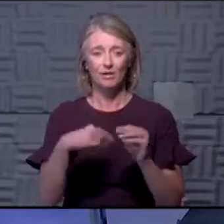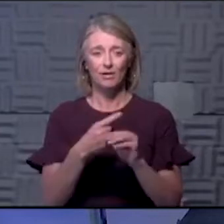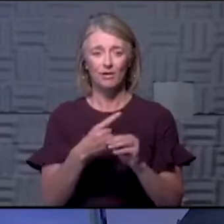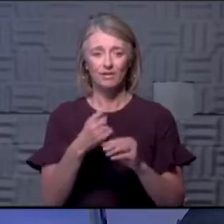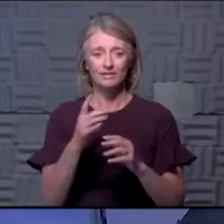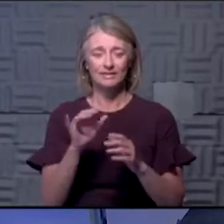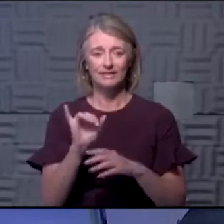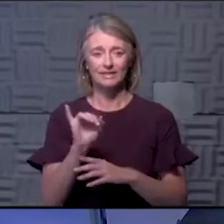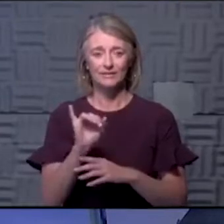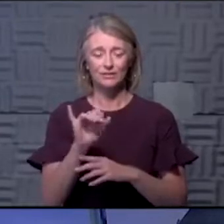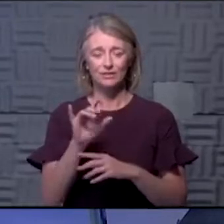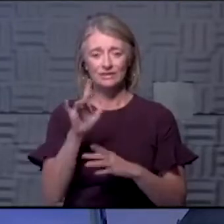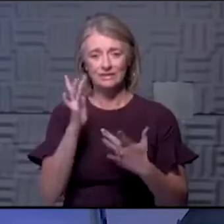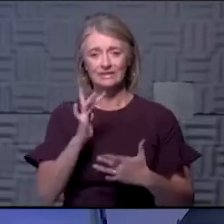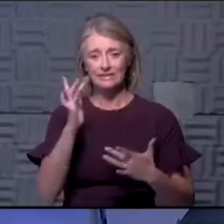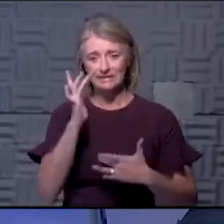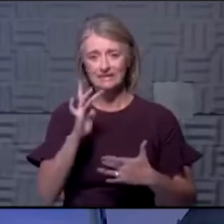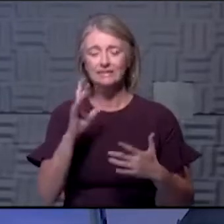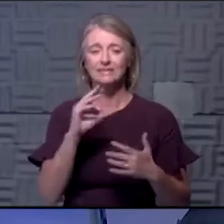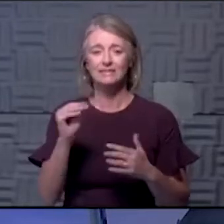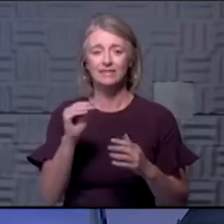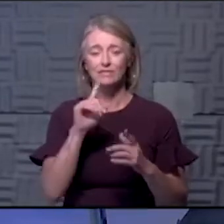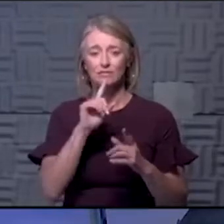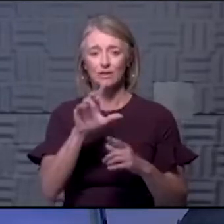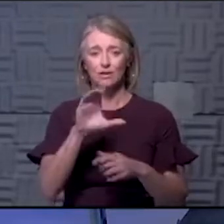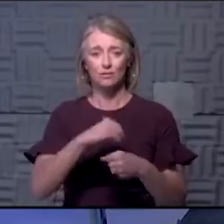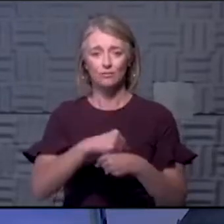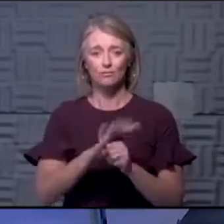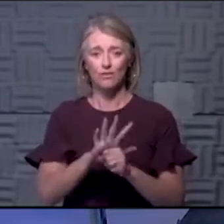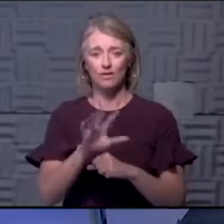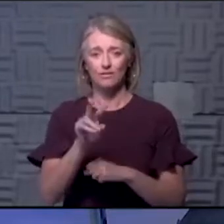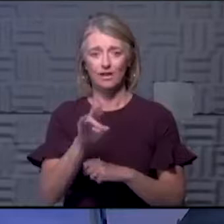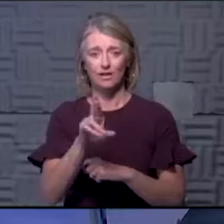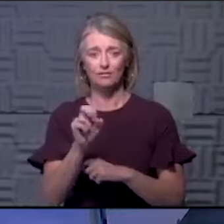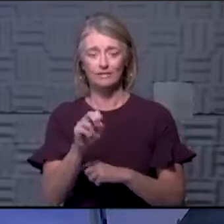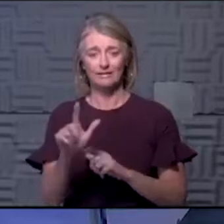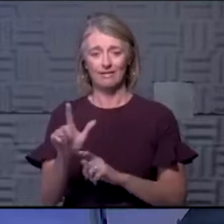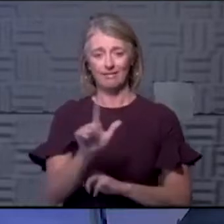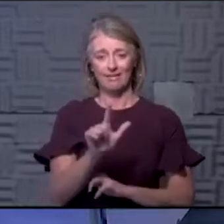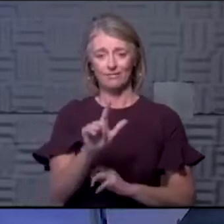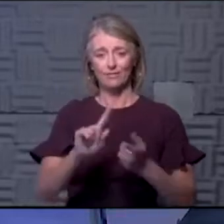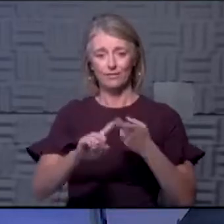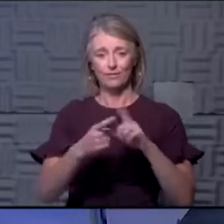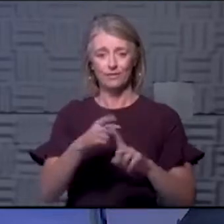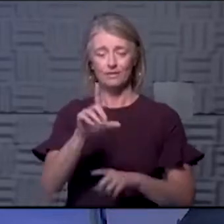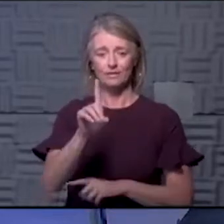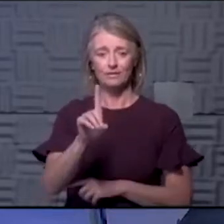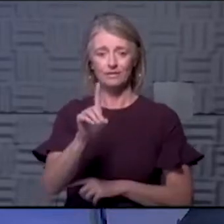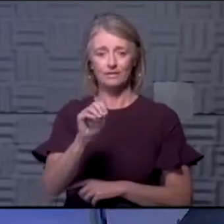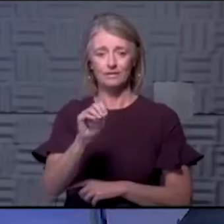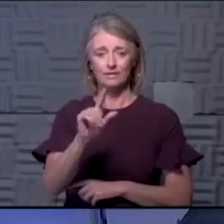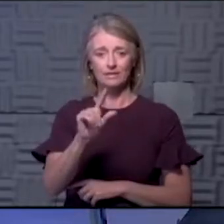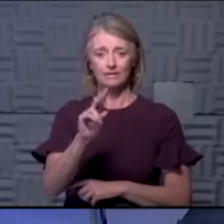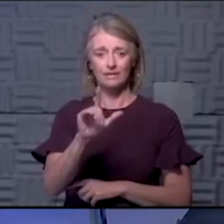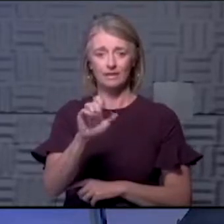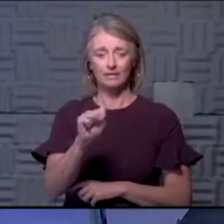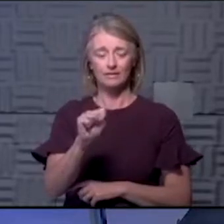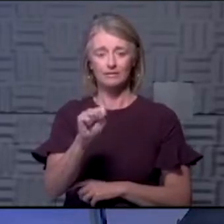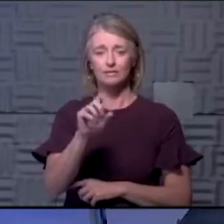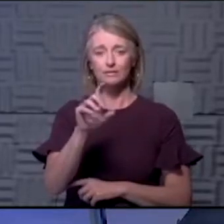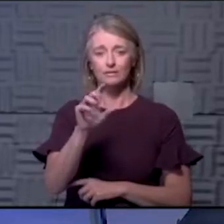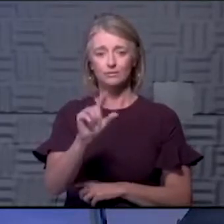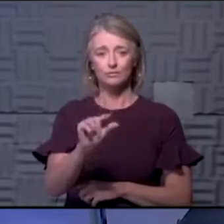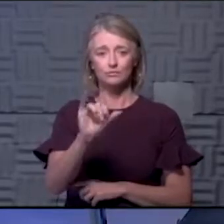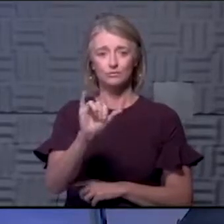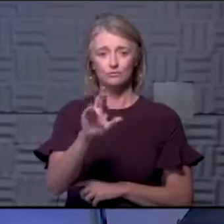things infectious disease related to coronavirus. And on my left is a good friend, Douglas Girod, the Chancellor at the University